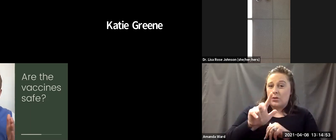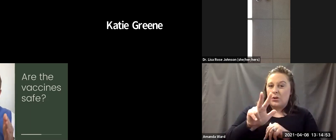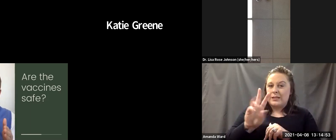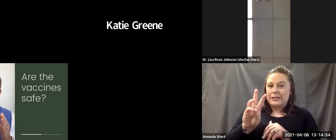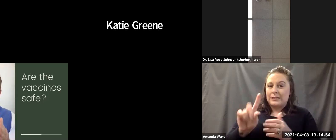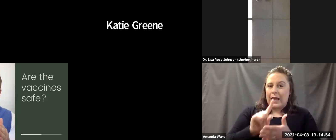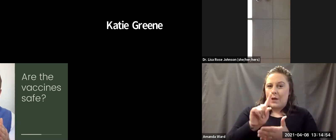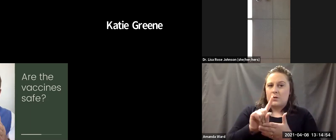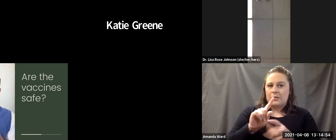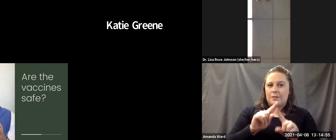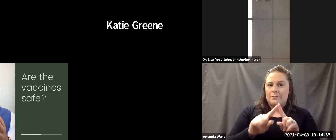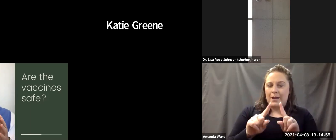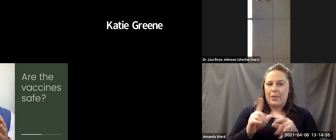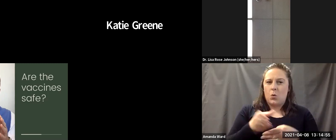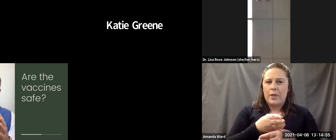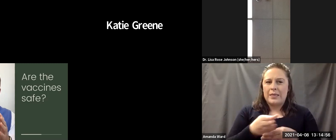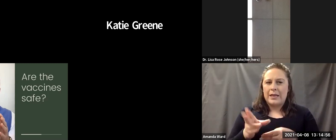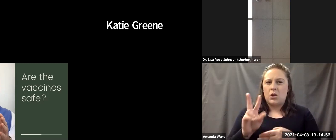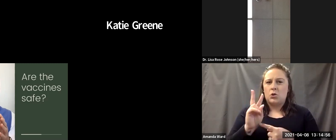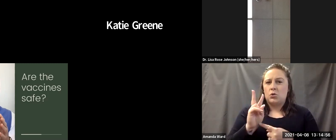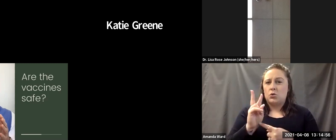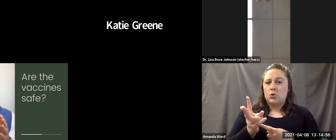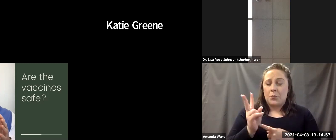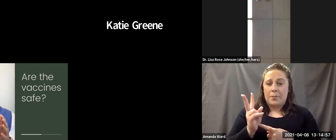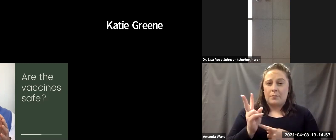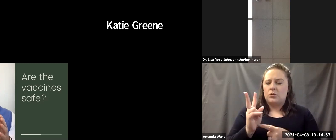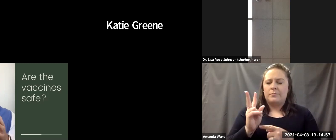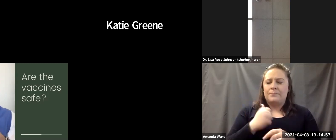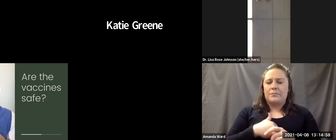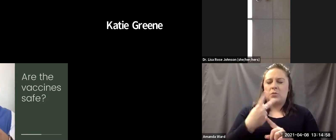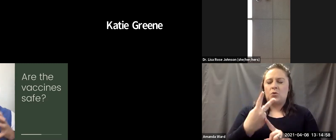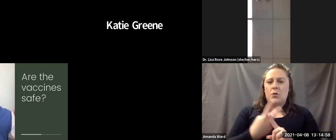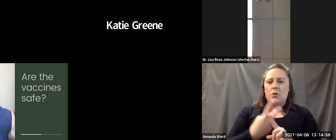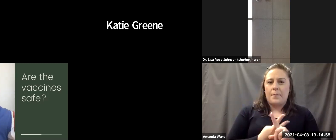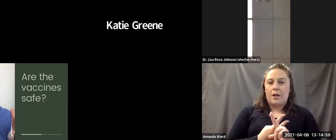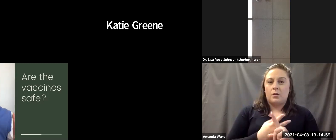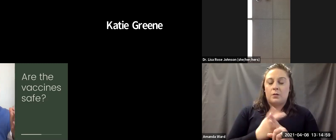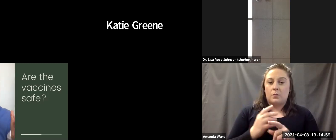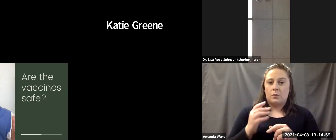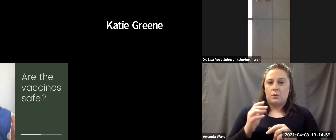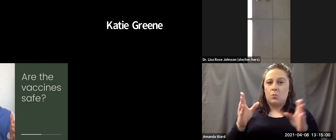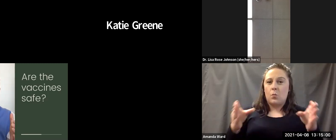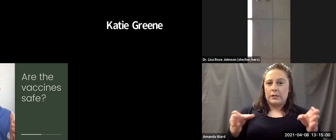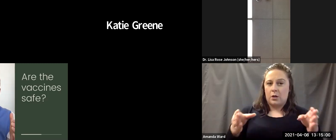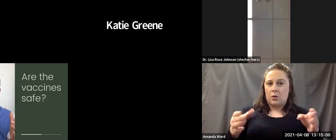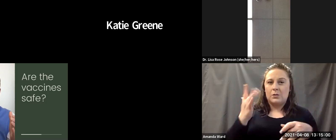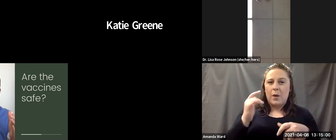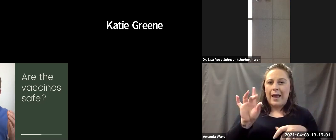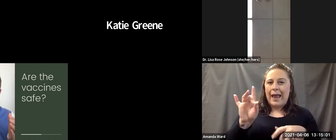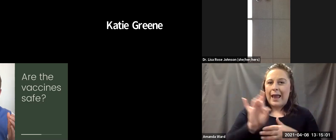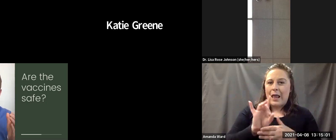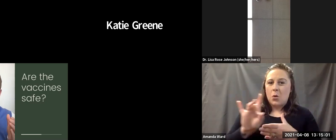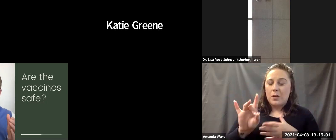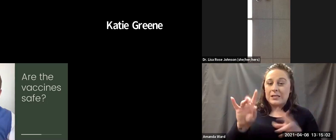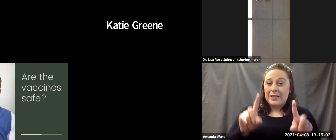all within a 2-month window, within 8 weeks. That's a big part of why the FDA required 8 weeks of assessment